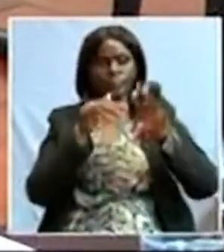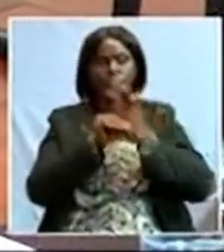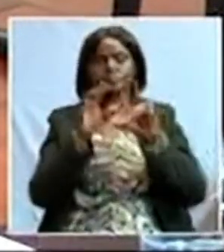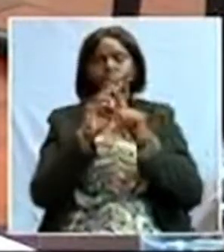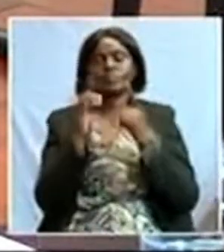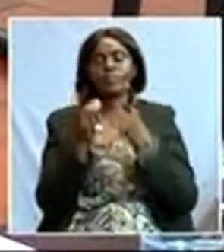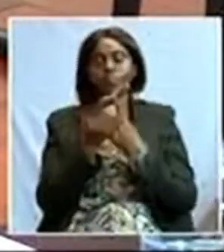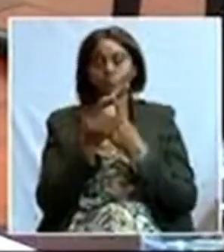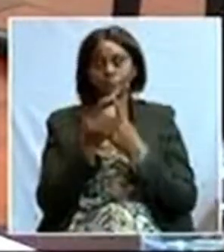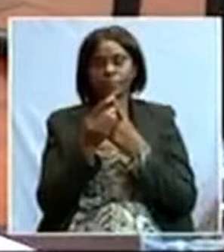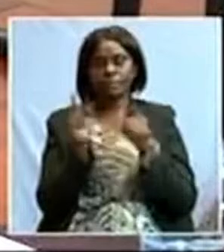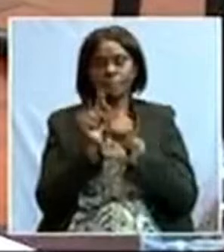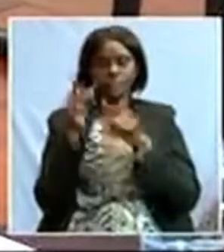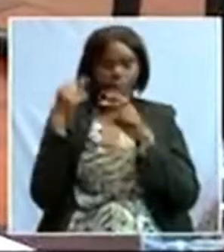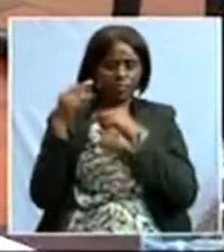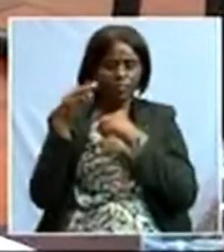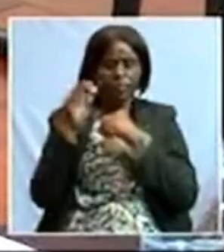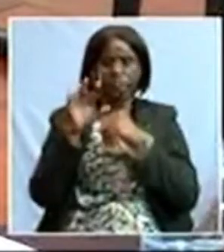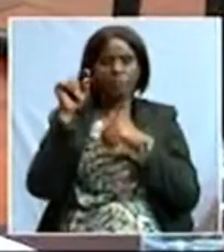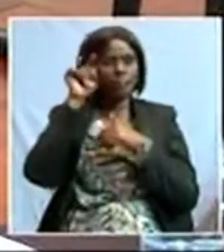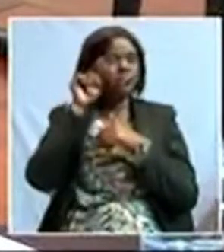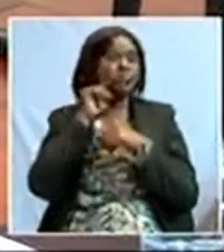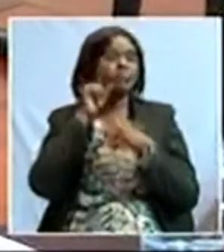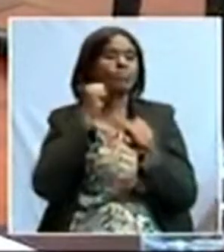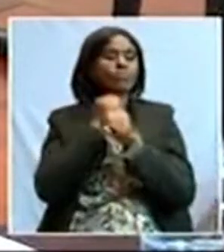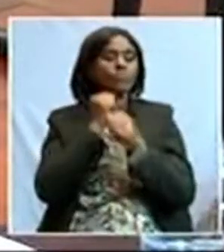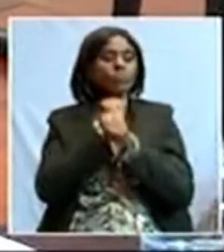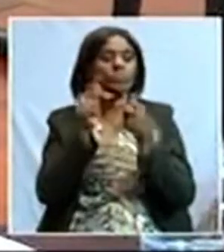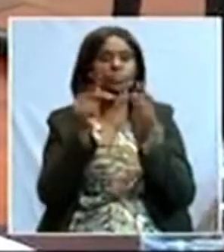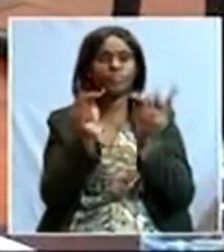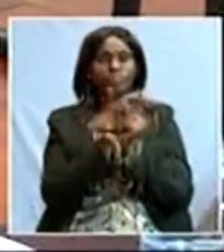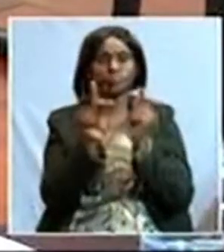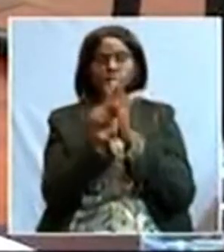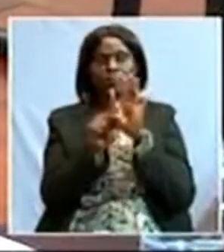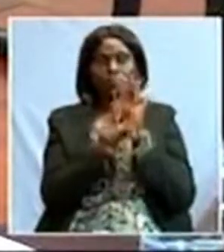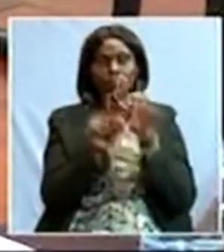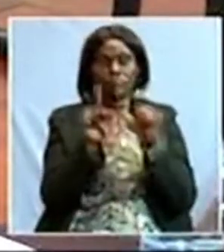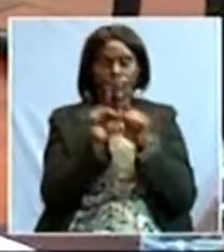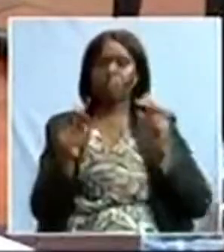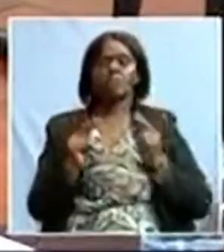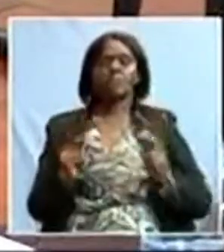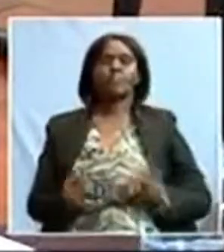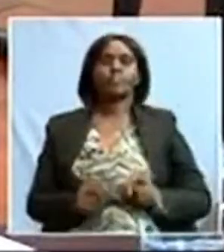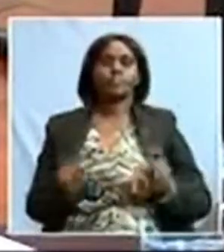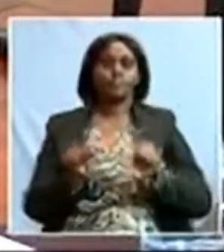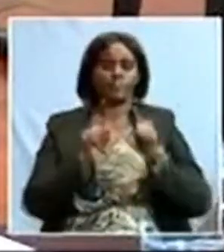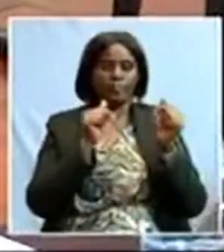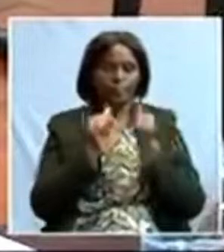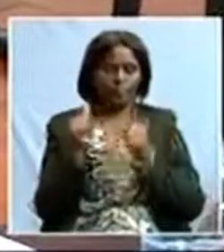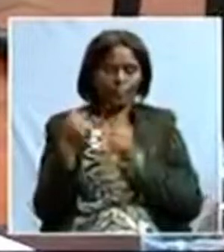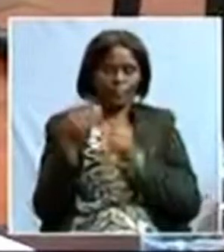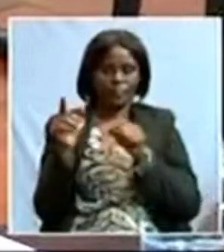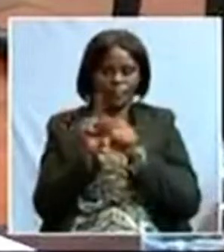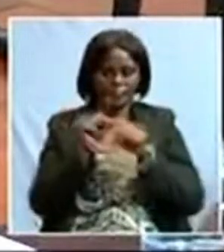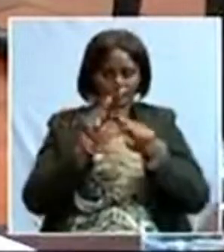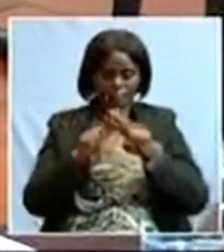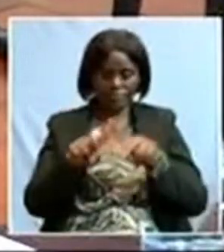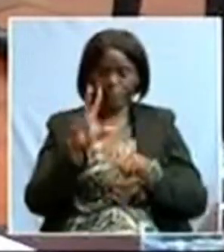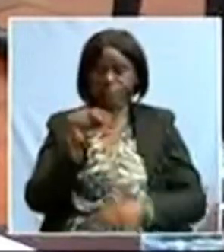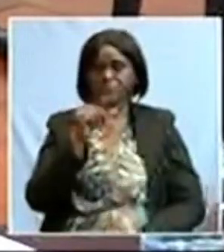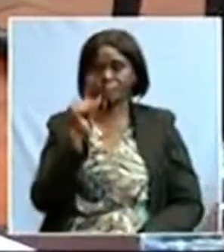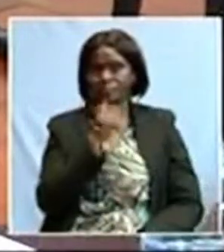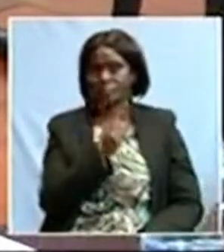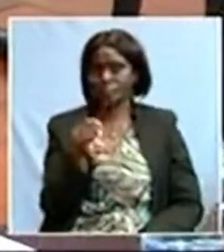district. Review of gender workplace policy. Cause of the query. Action taken. Chair, no